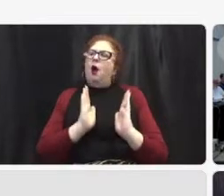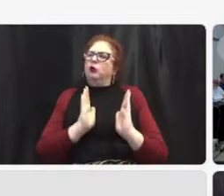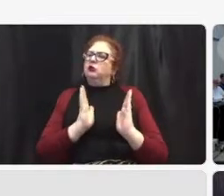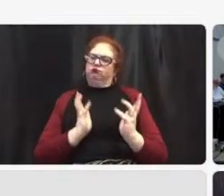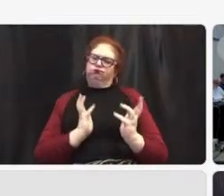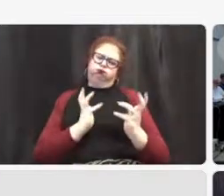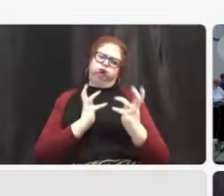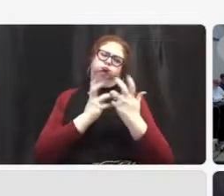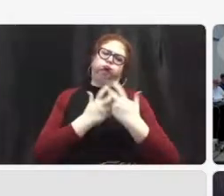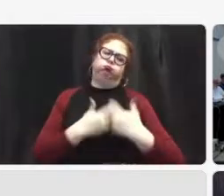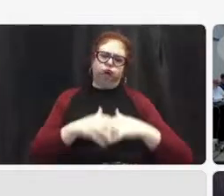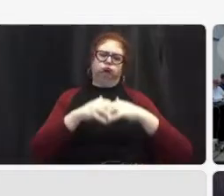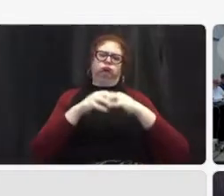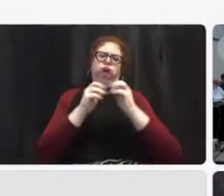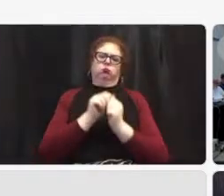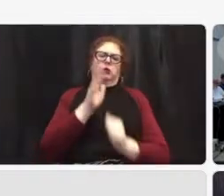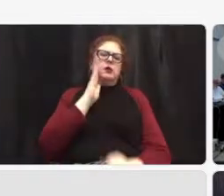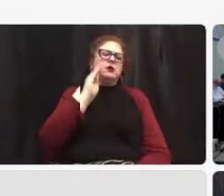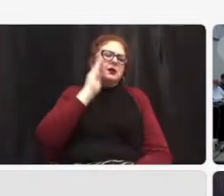can appreciate.